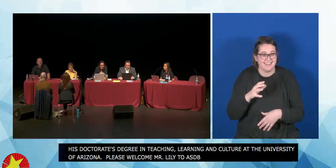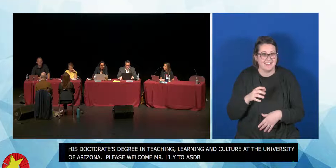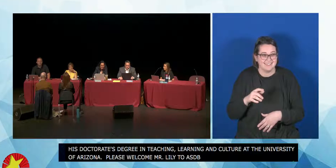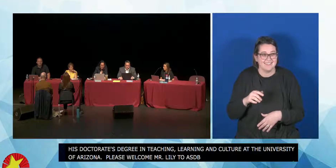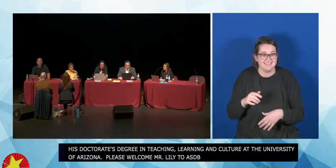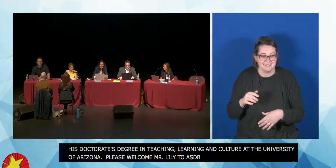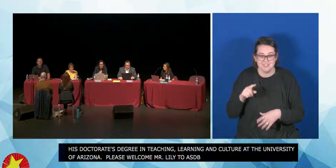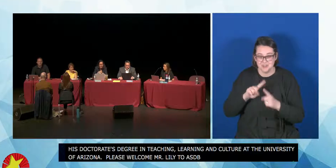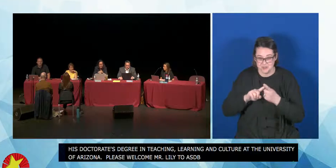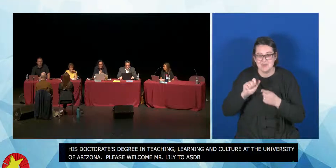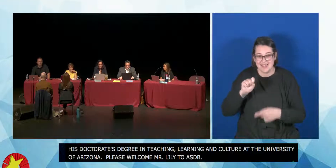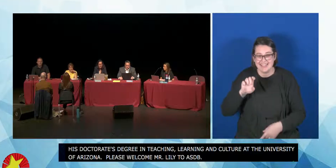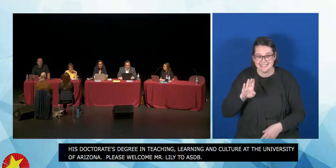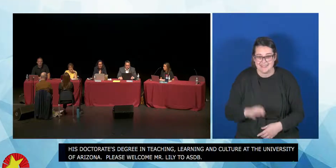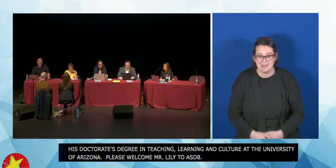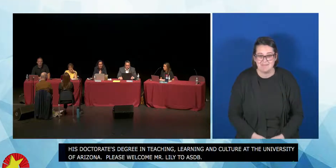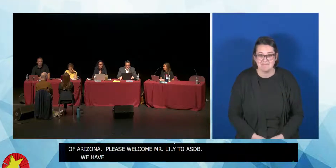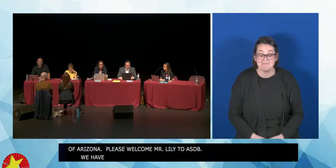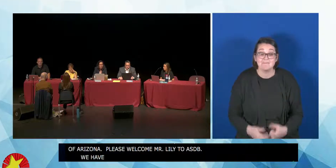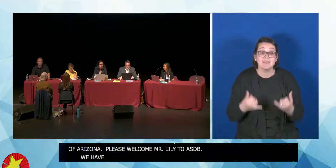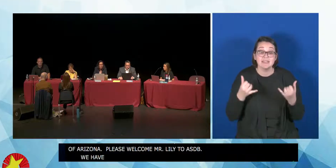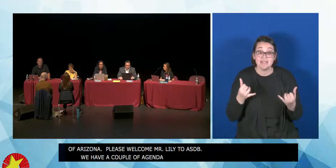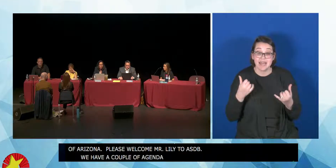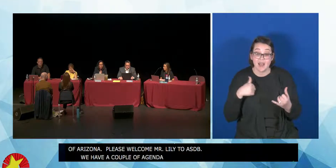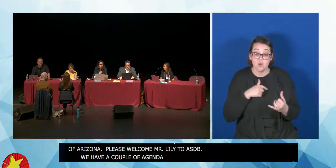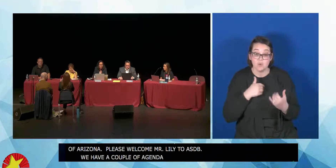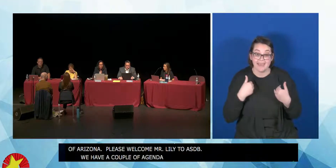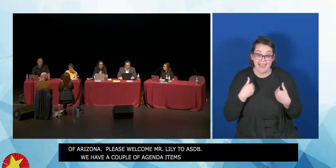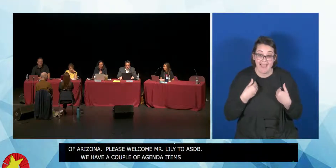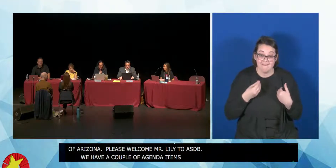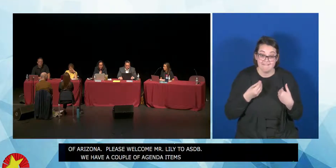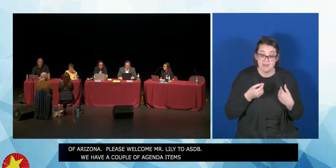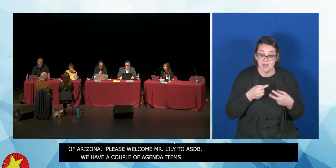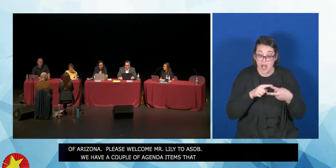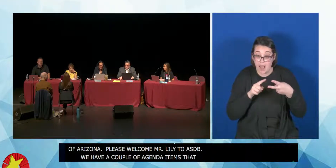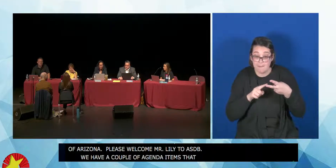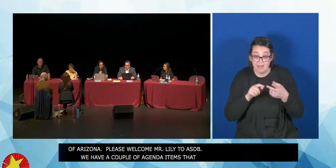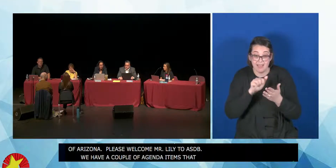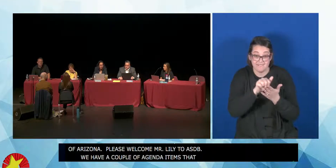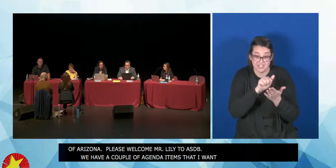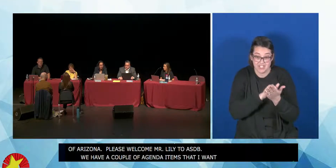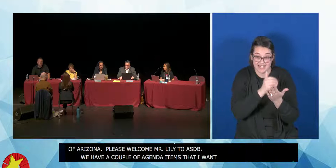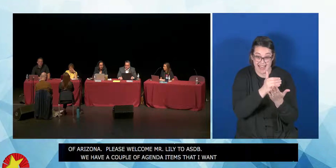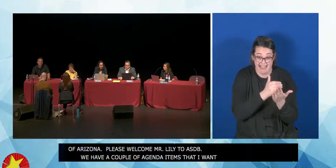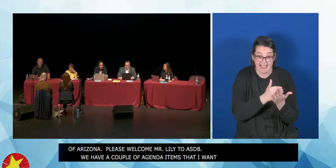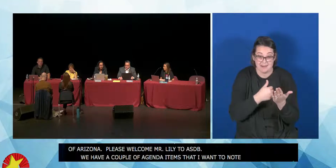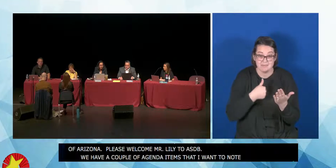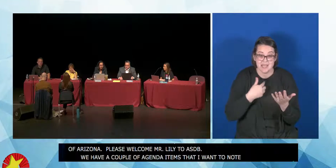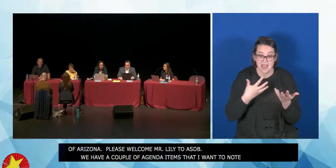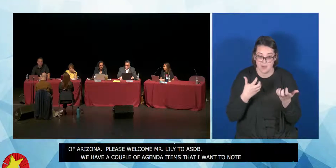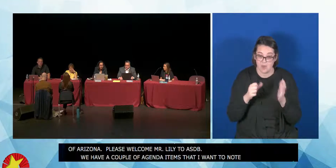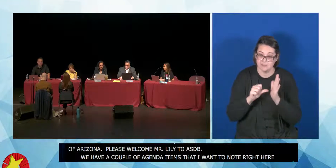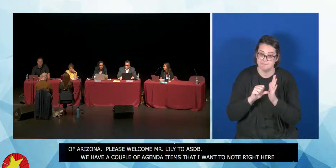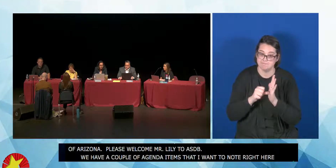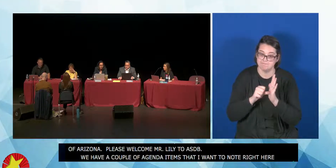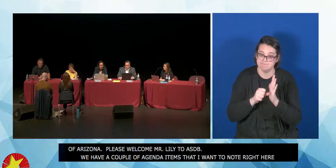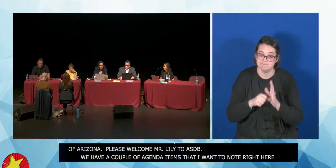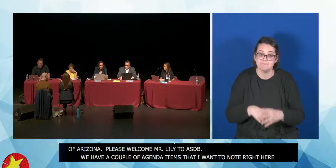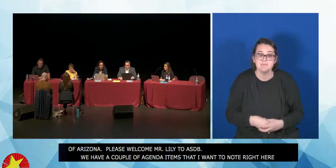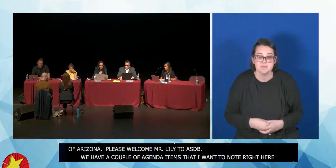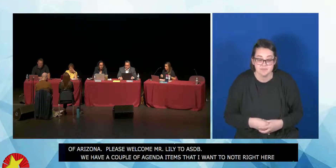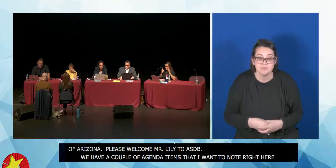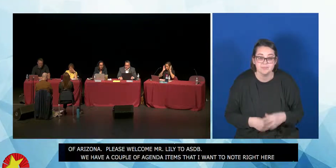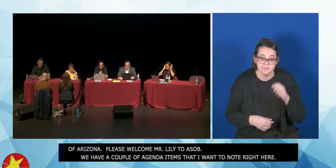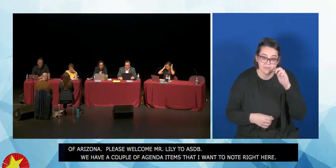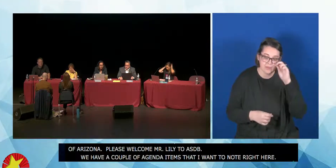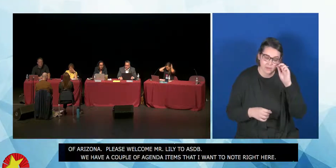We have a couple of agenda items that I want to note right here. Is later on the